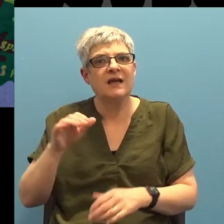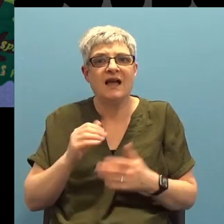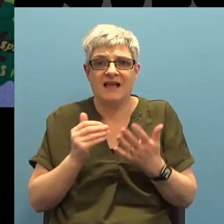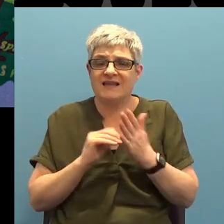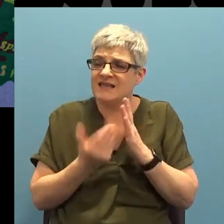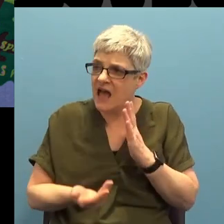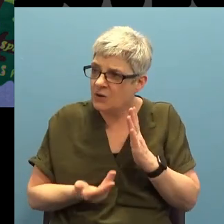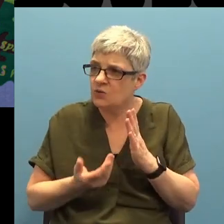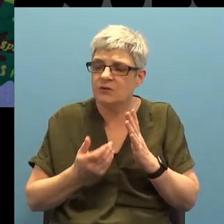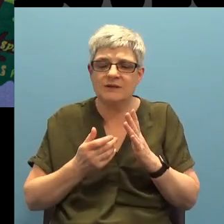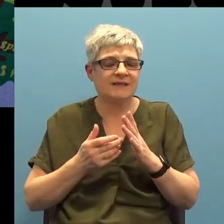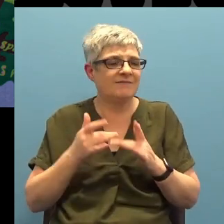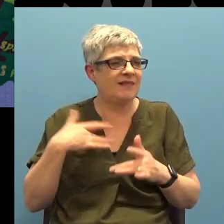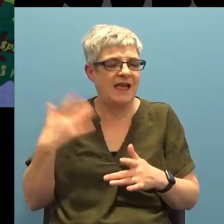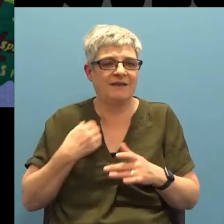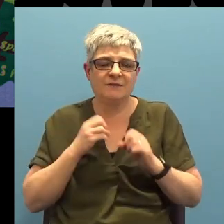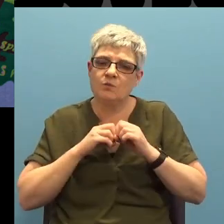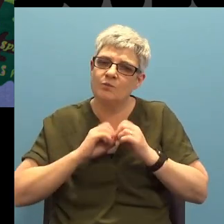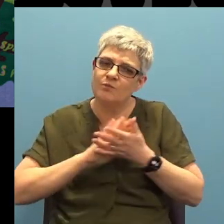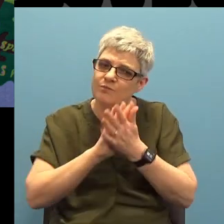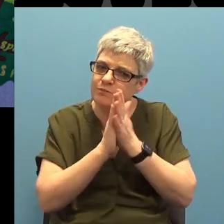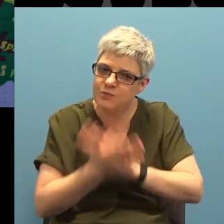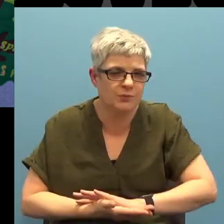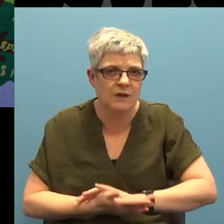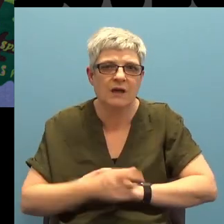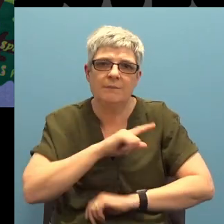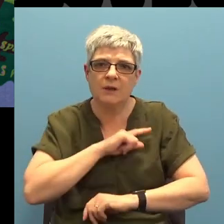and squandered his life on drugs.